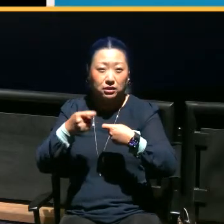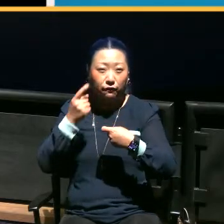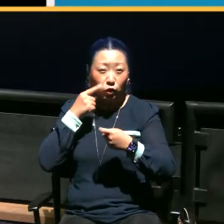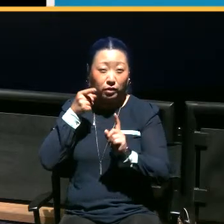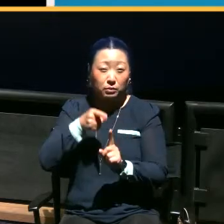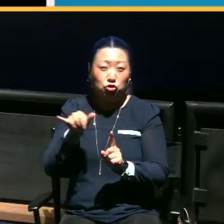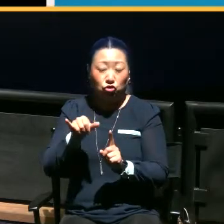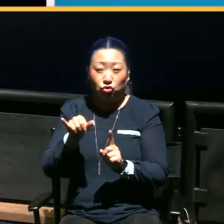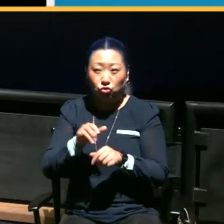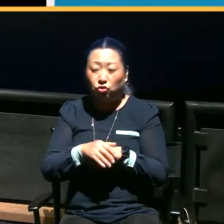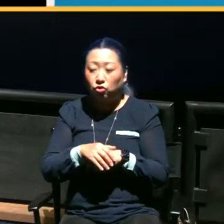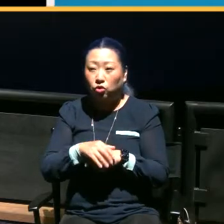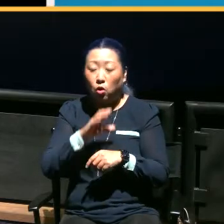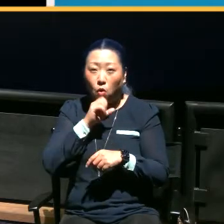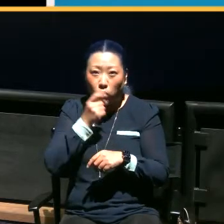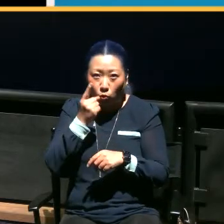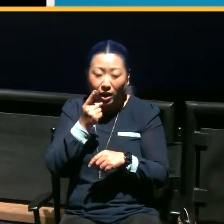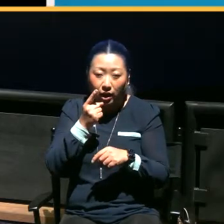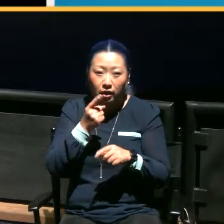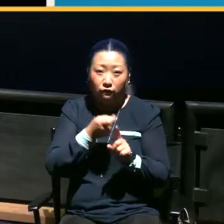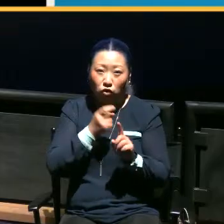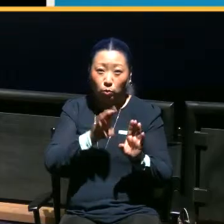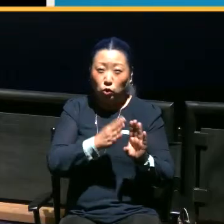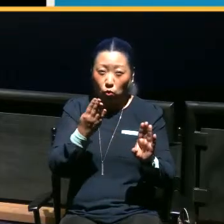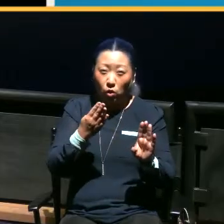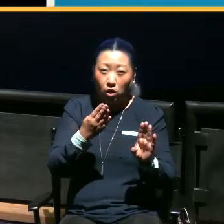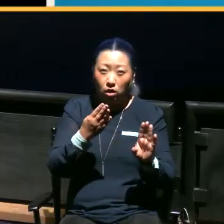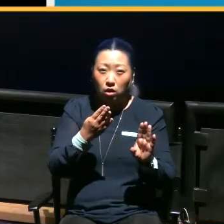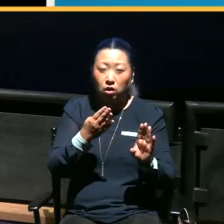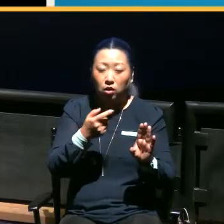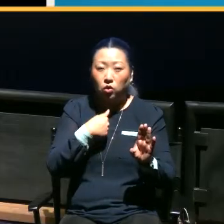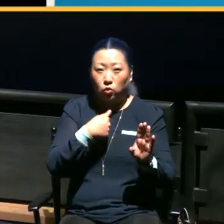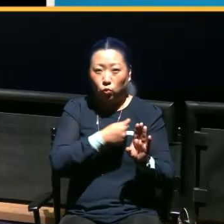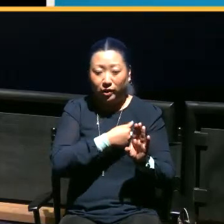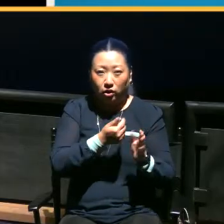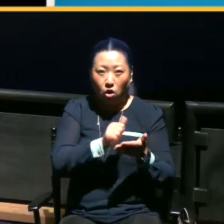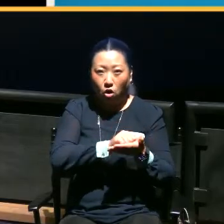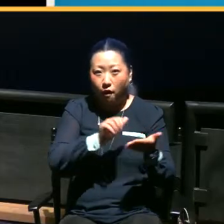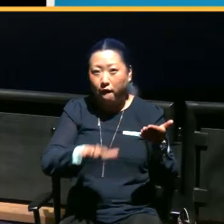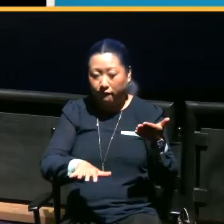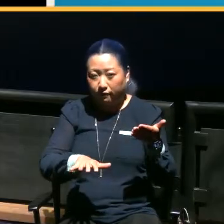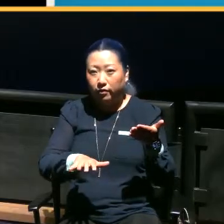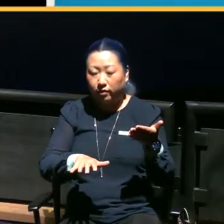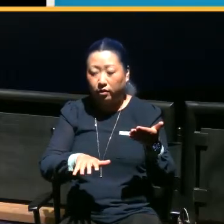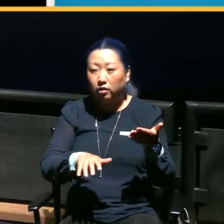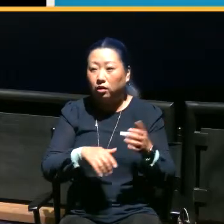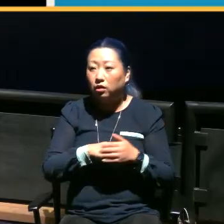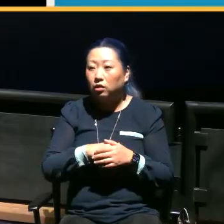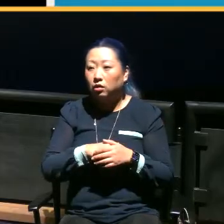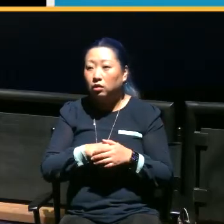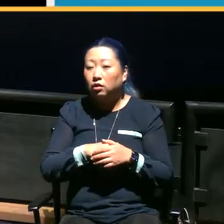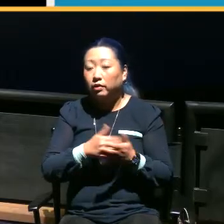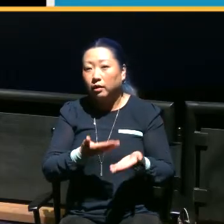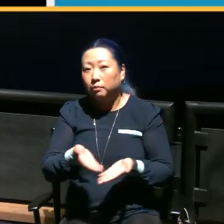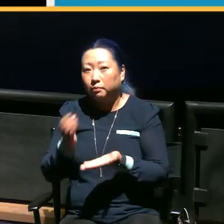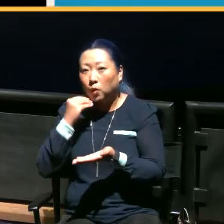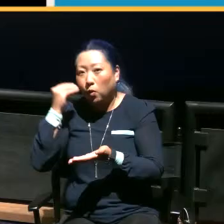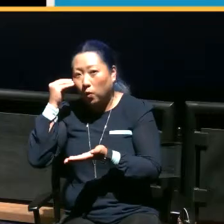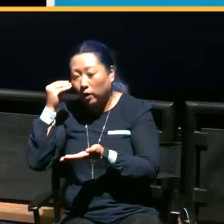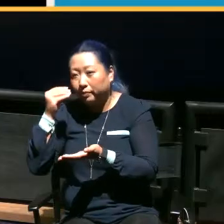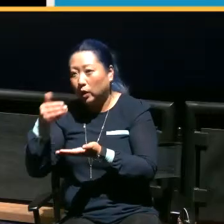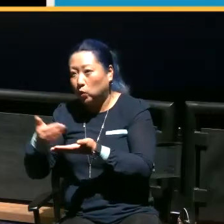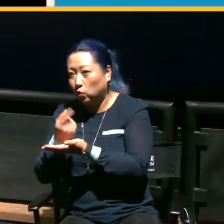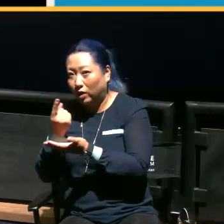are. We take the old one off the door. That's where they were located on this one equipment bay, and take it home and then put the new one